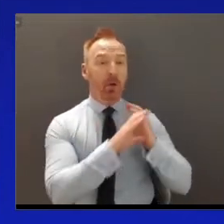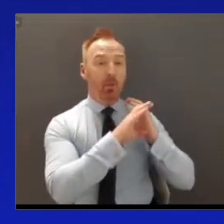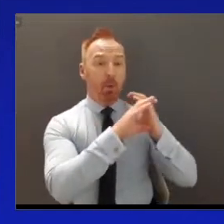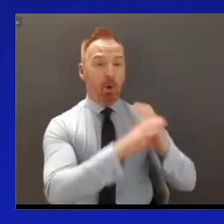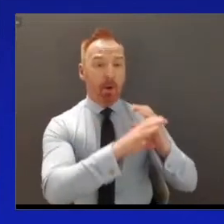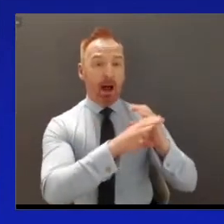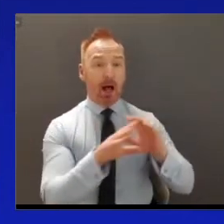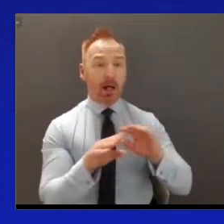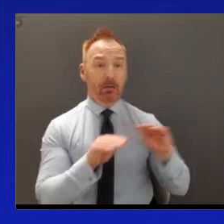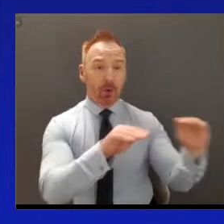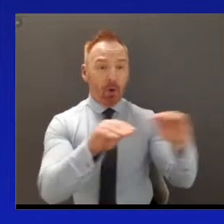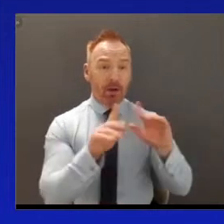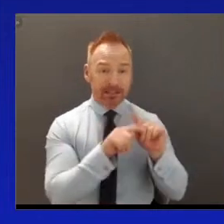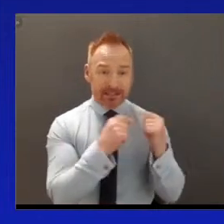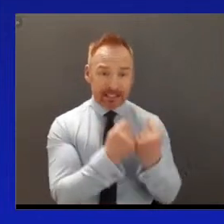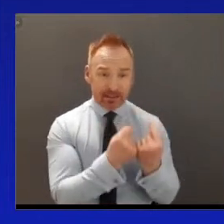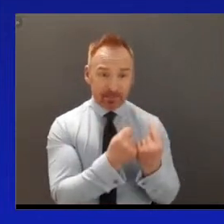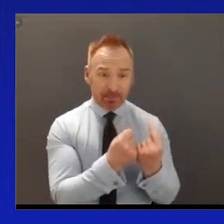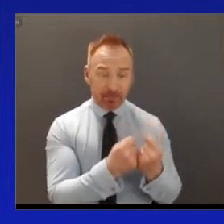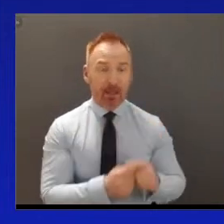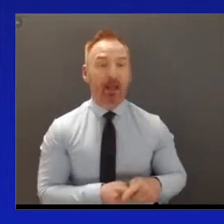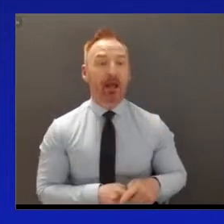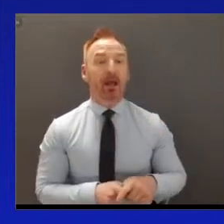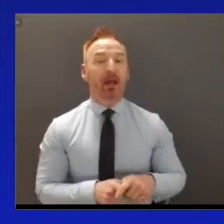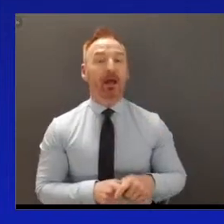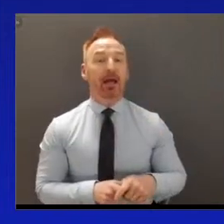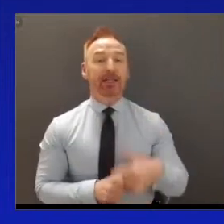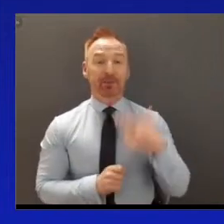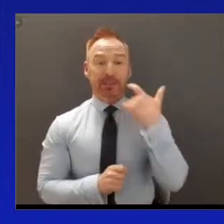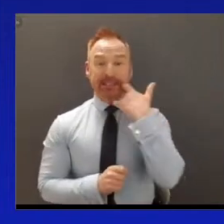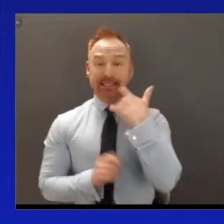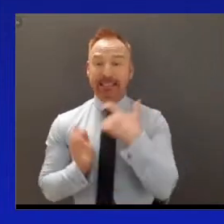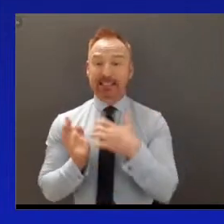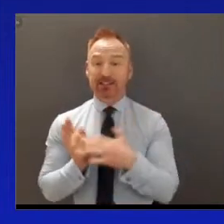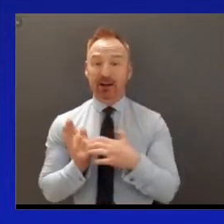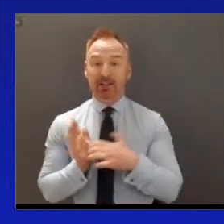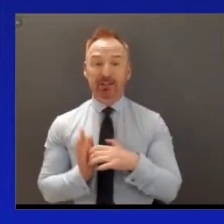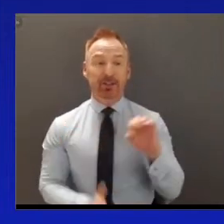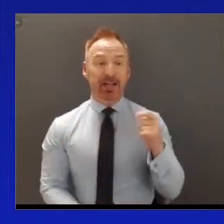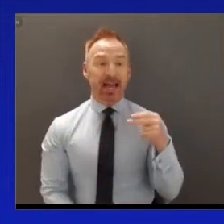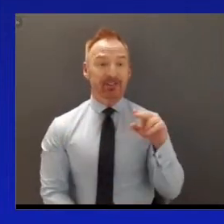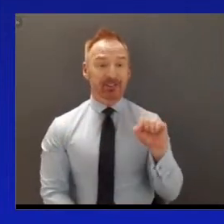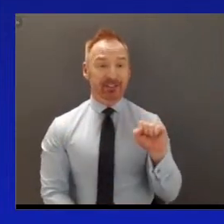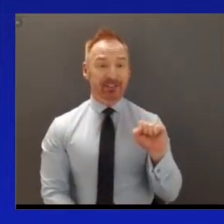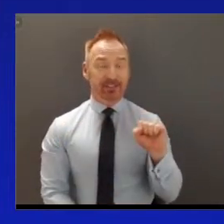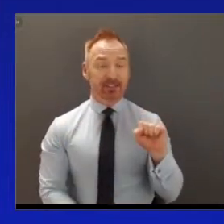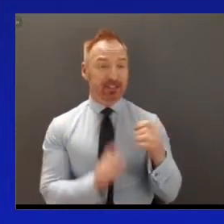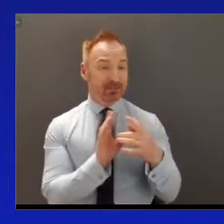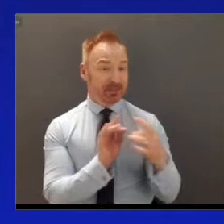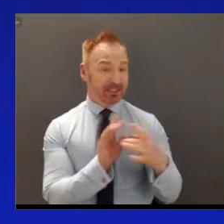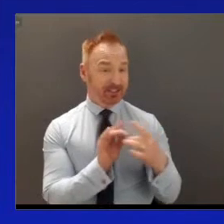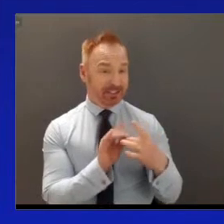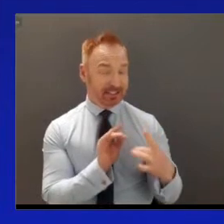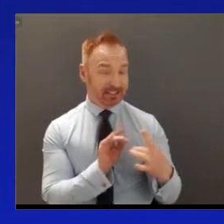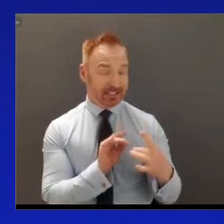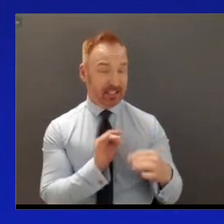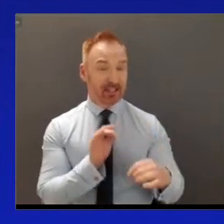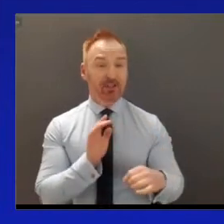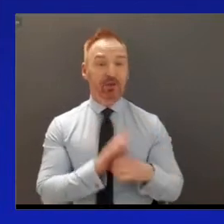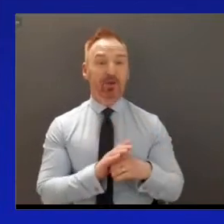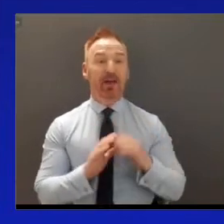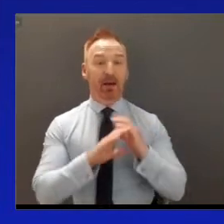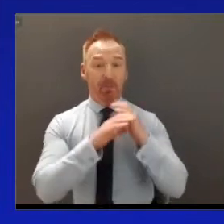there. Dr. Etches indicated earlier, the challenge with one-to-one mobile is then you have infection control, you have all those